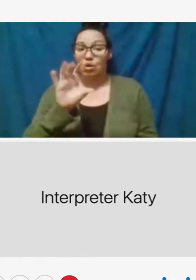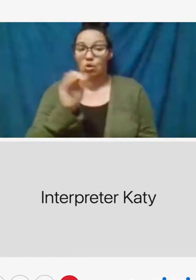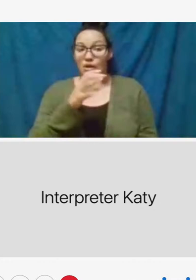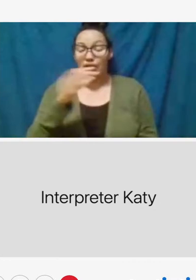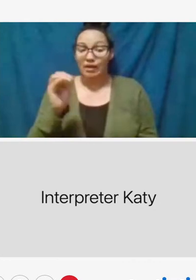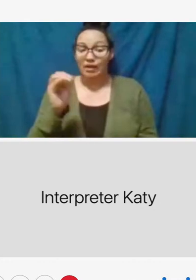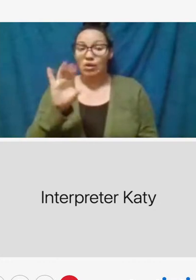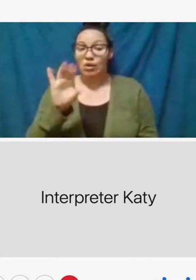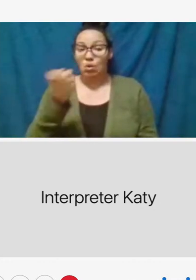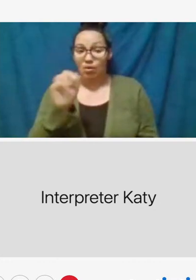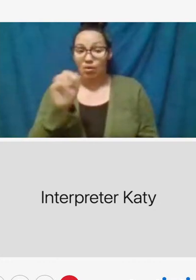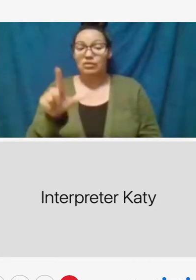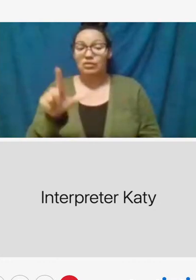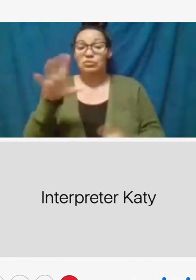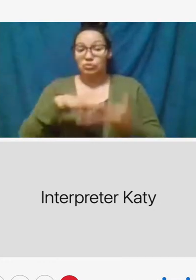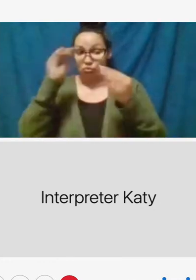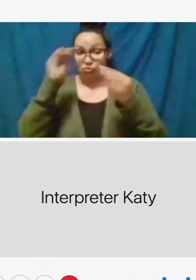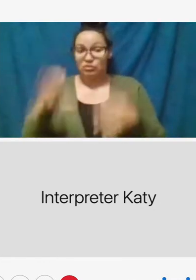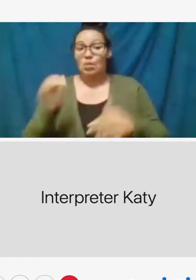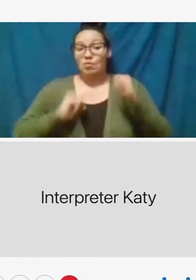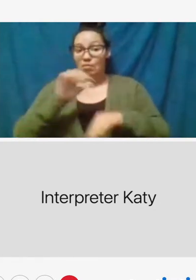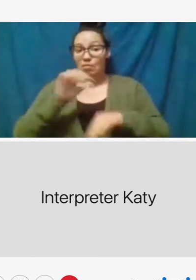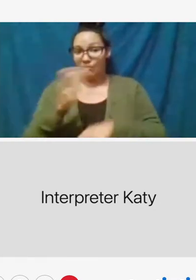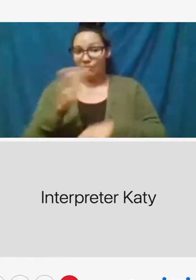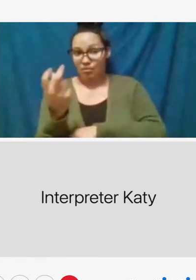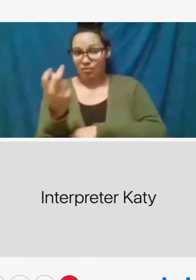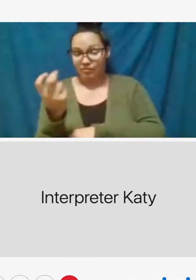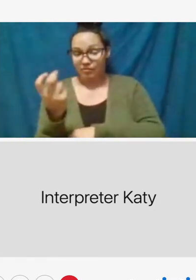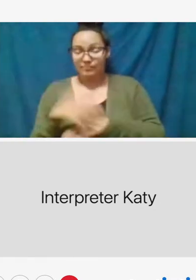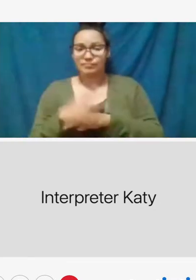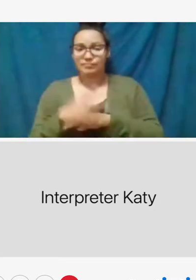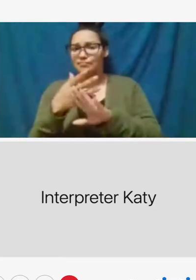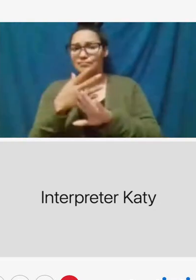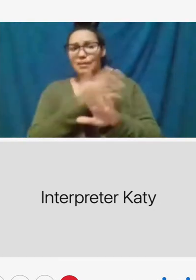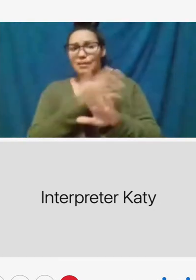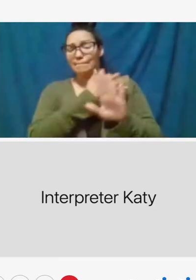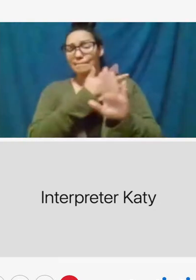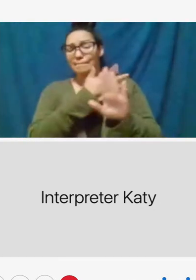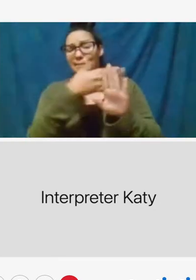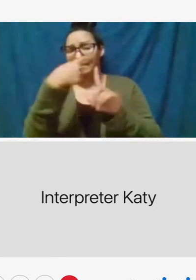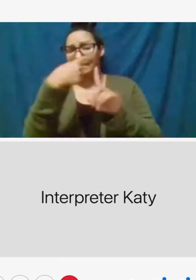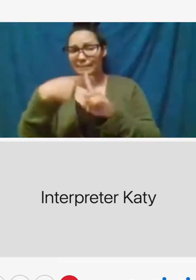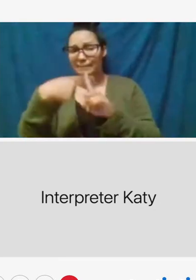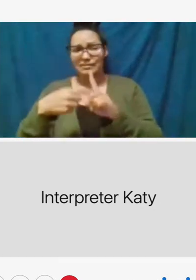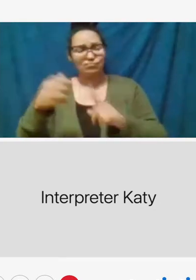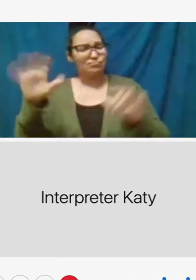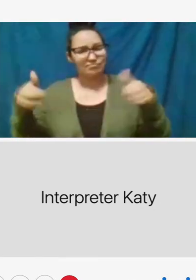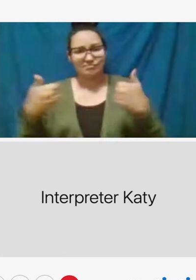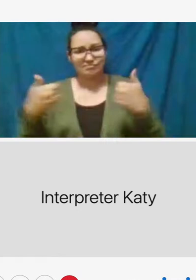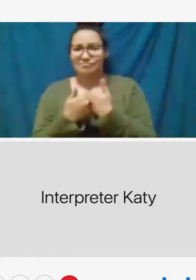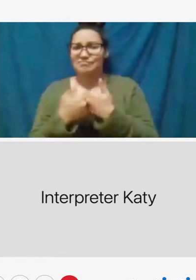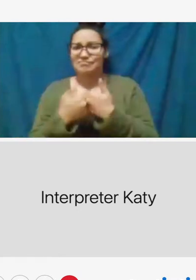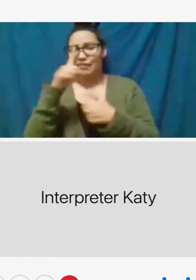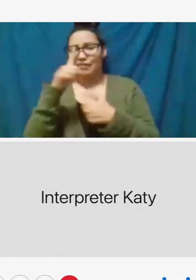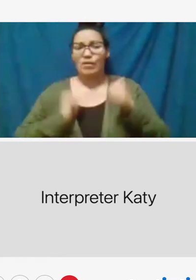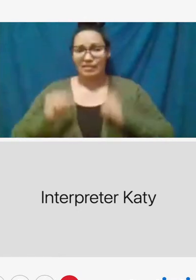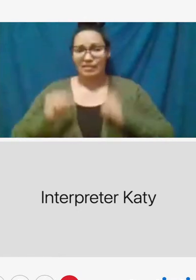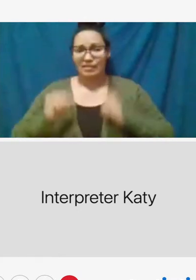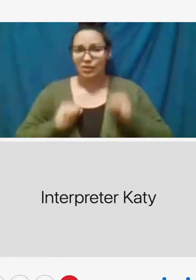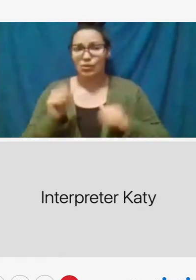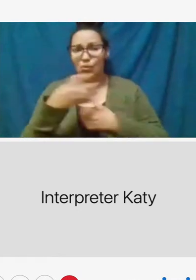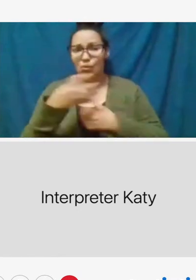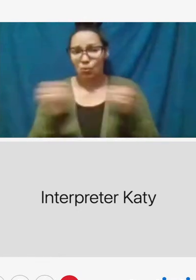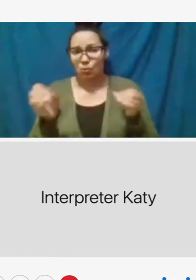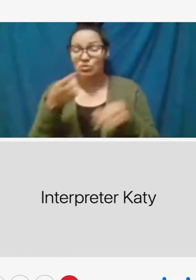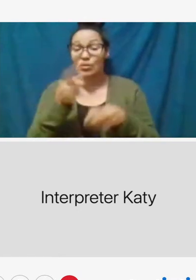production on the 12th the past months have been extremely challenging for theatrical organizations so this show offered a way to welcome